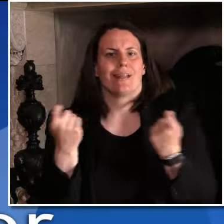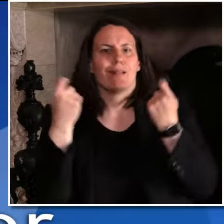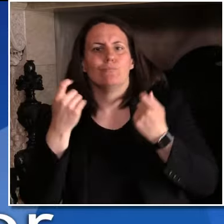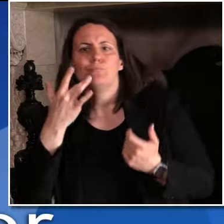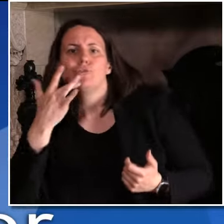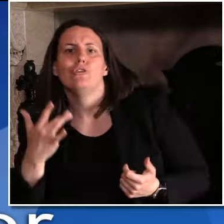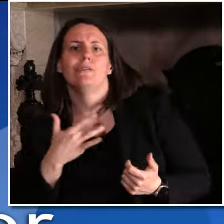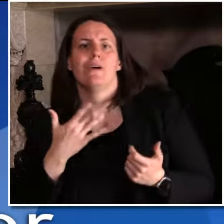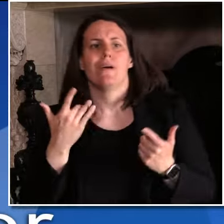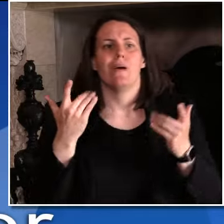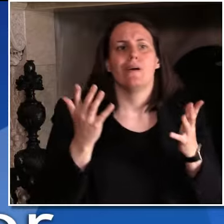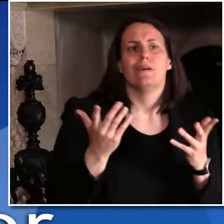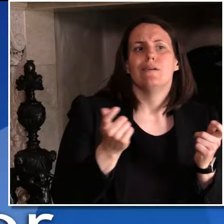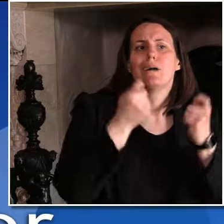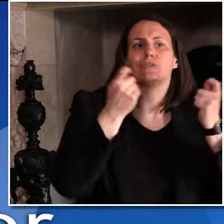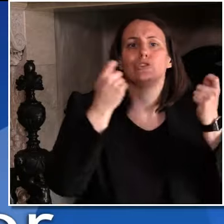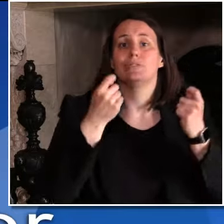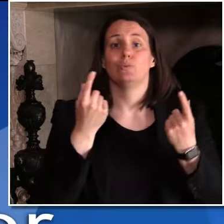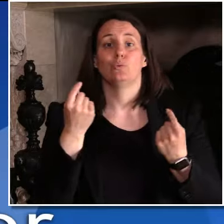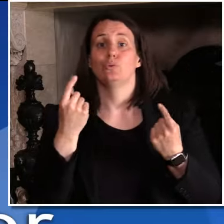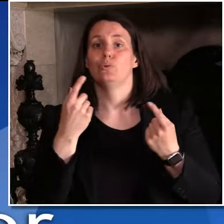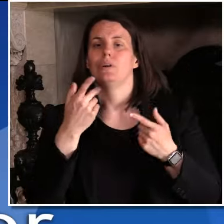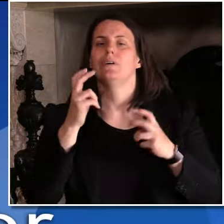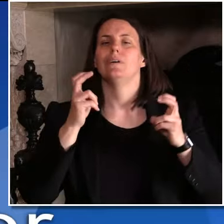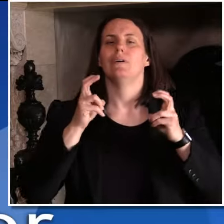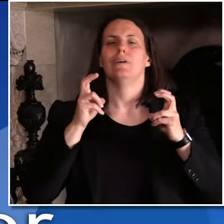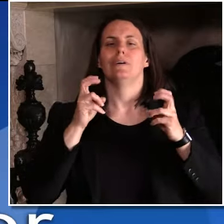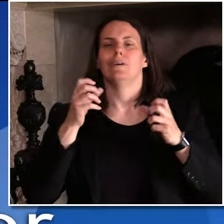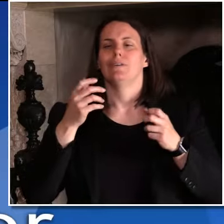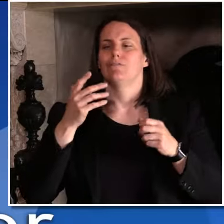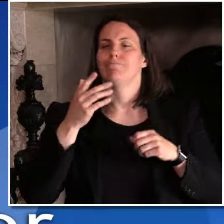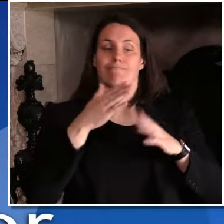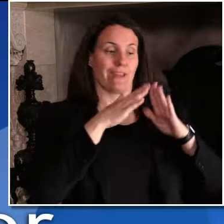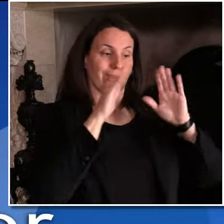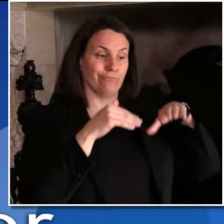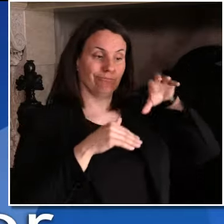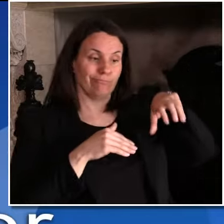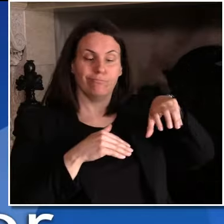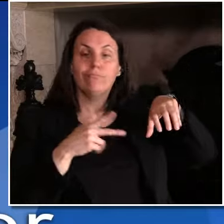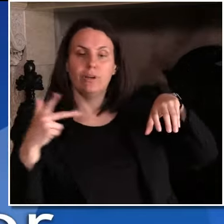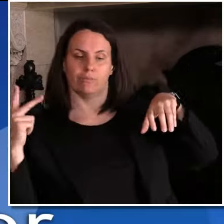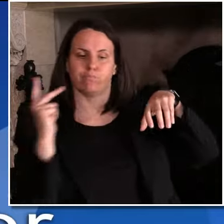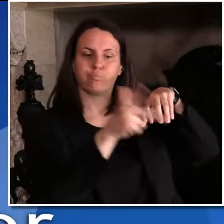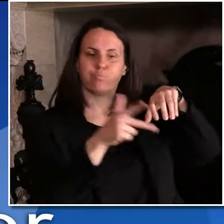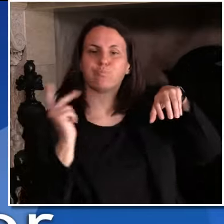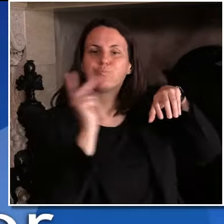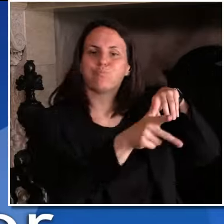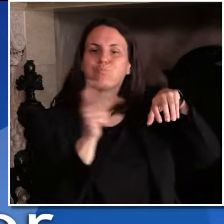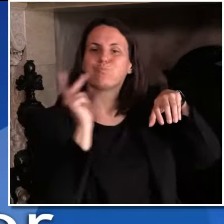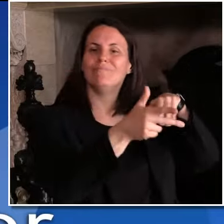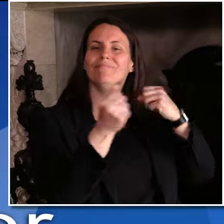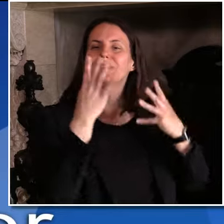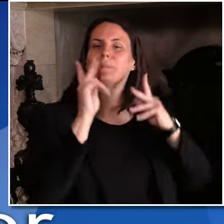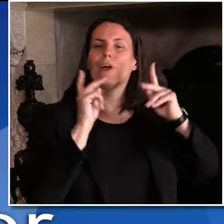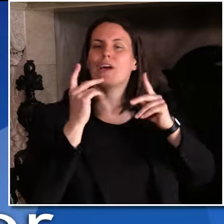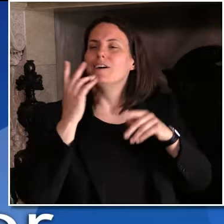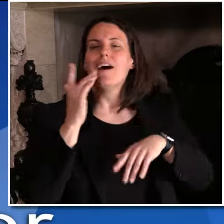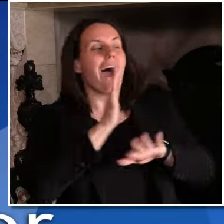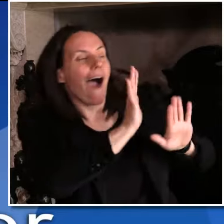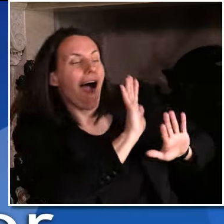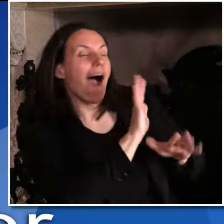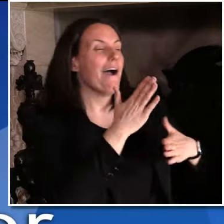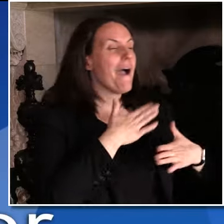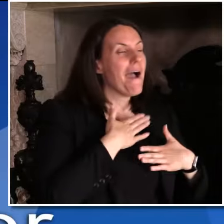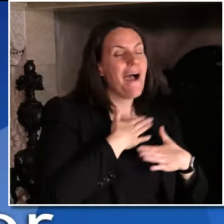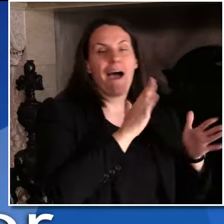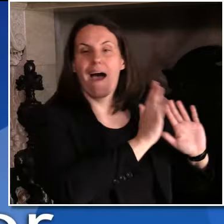a drive-by parade. However, I've seen on social media a health department saying that under the order this is not technically allowed,